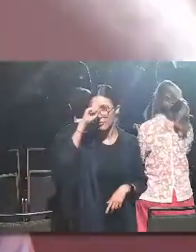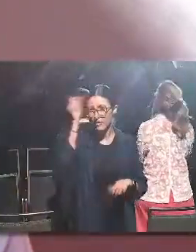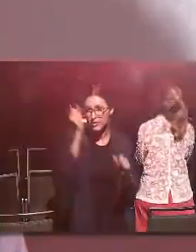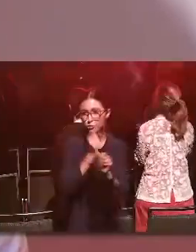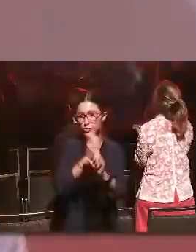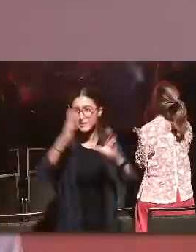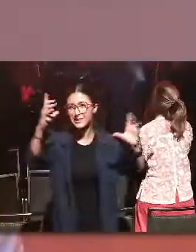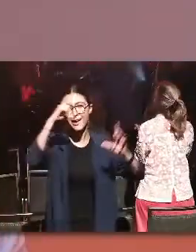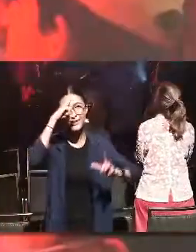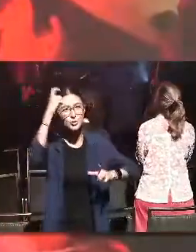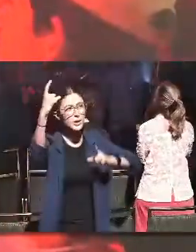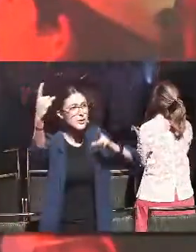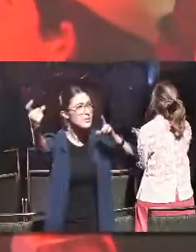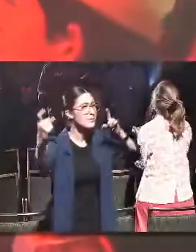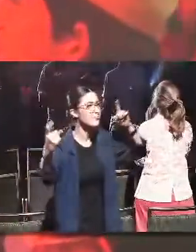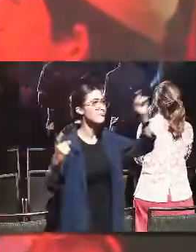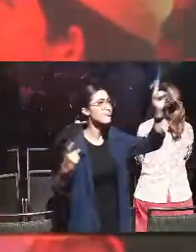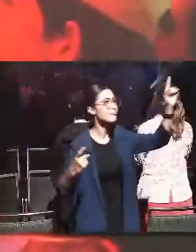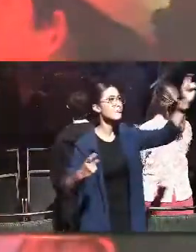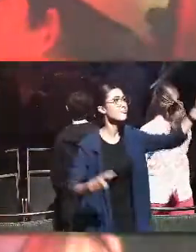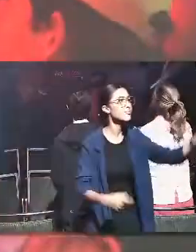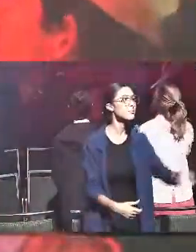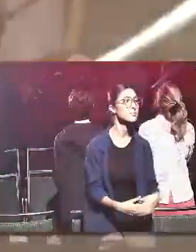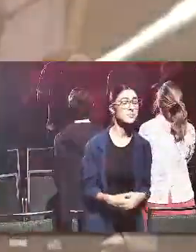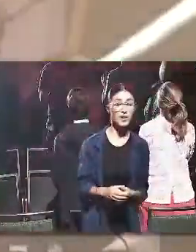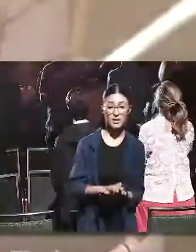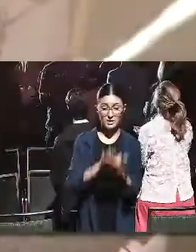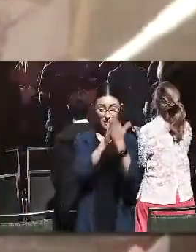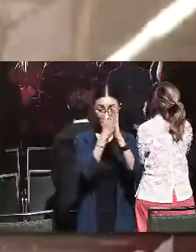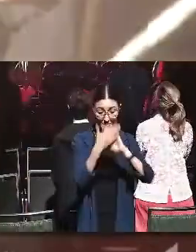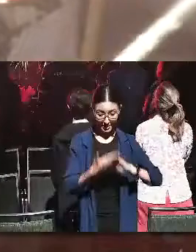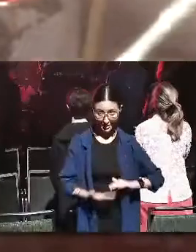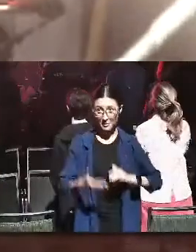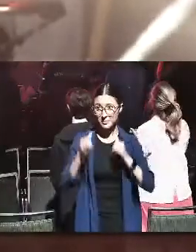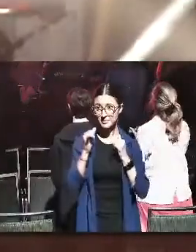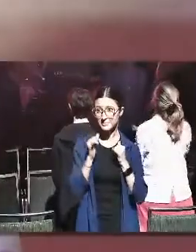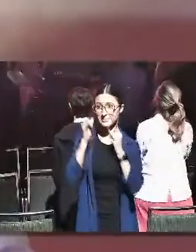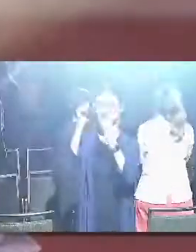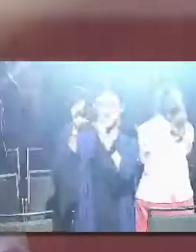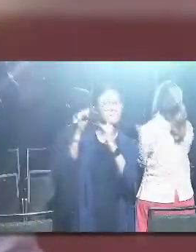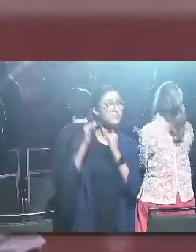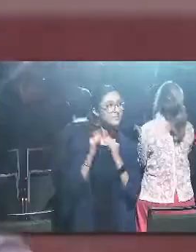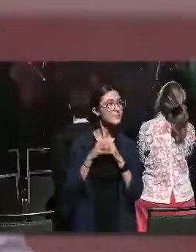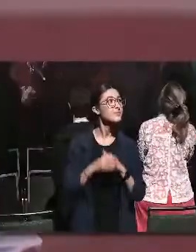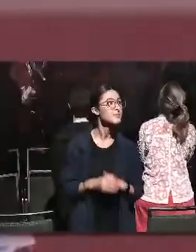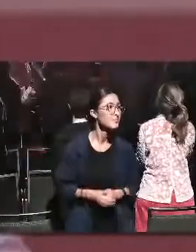for visions and dreams to be like you are,